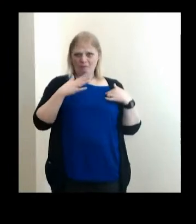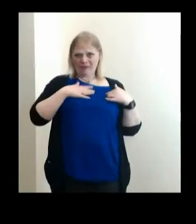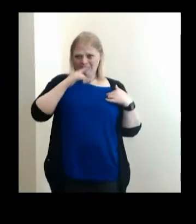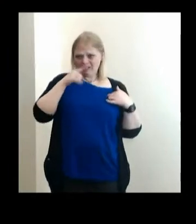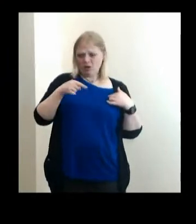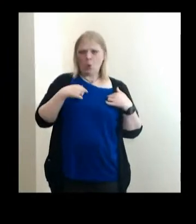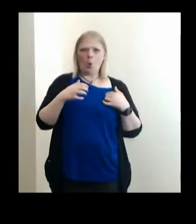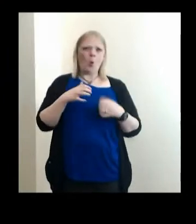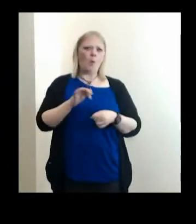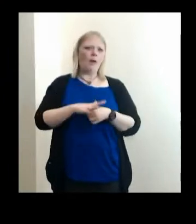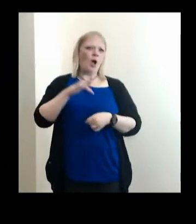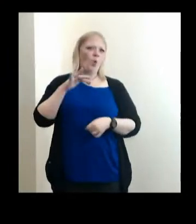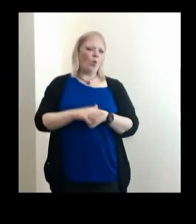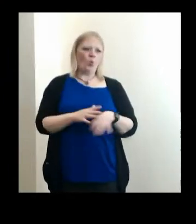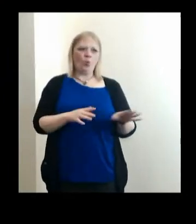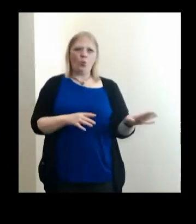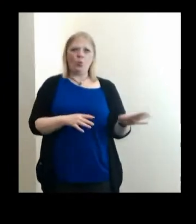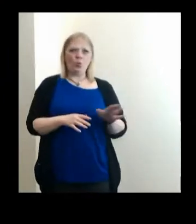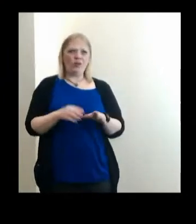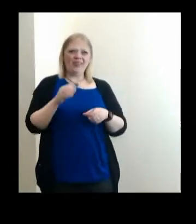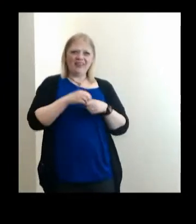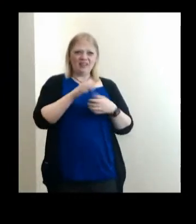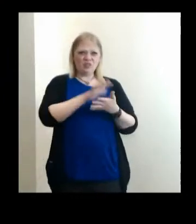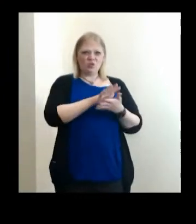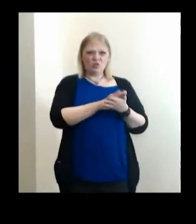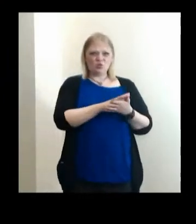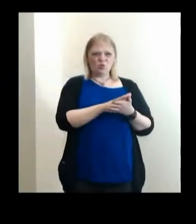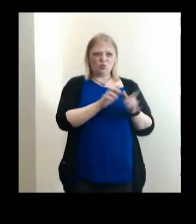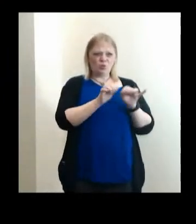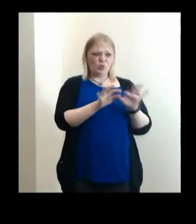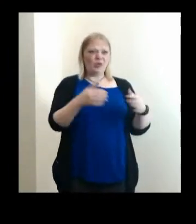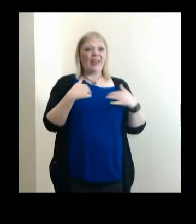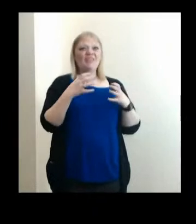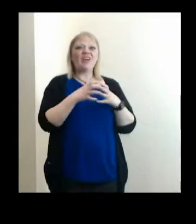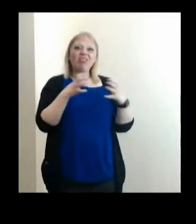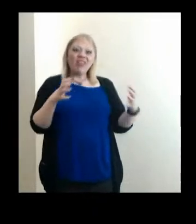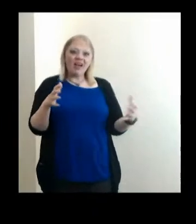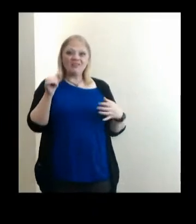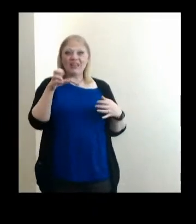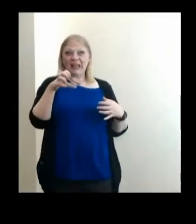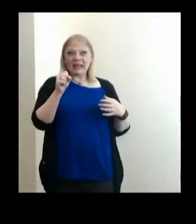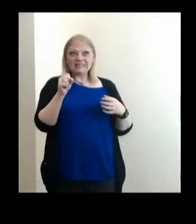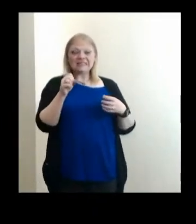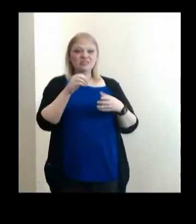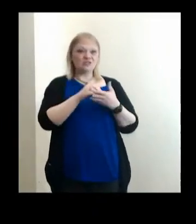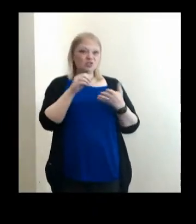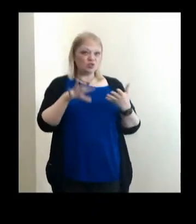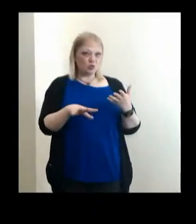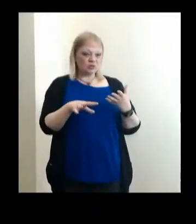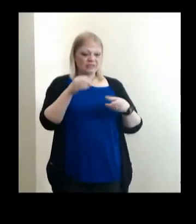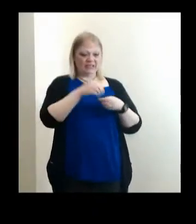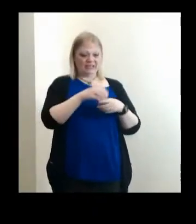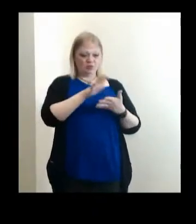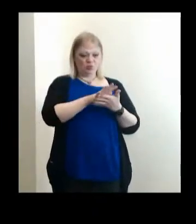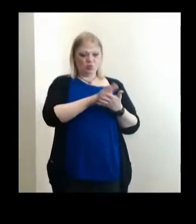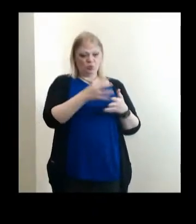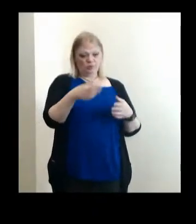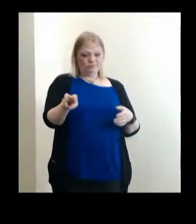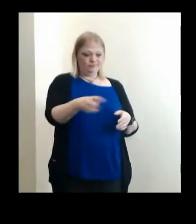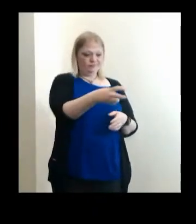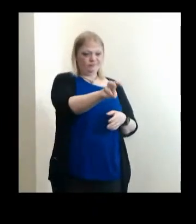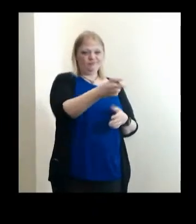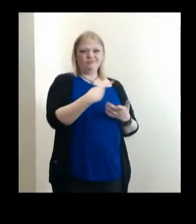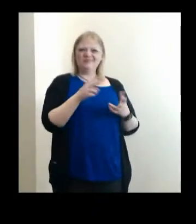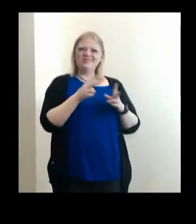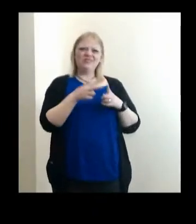with regards to in-school transmission, we have a lot of cases of students. The in-school transmission, it's always very difficult